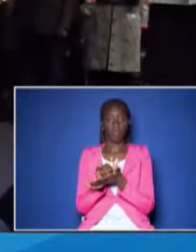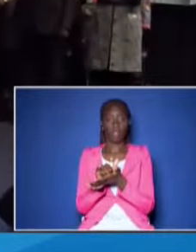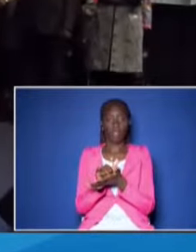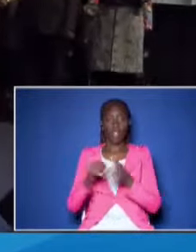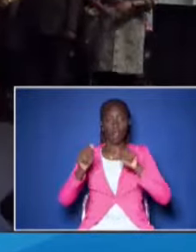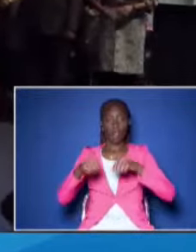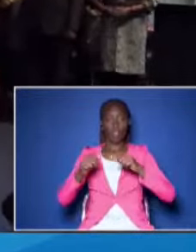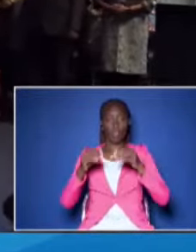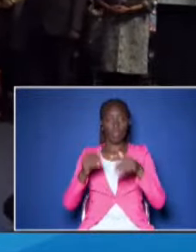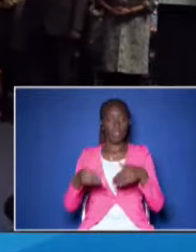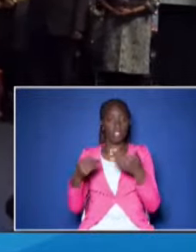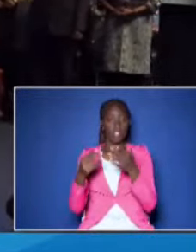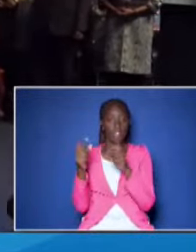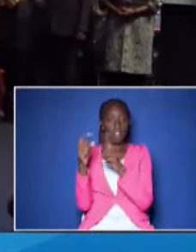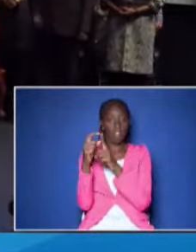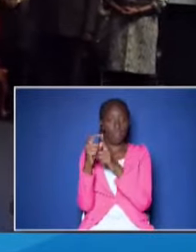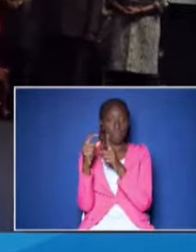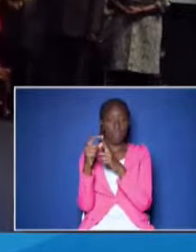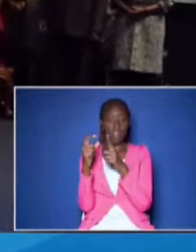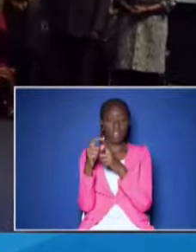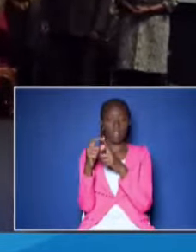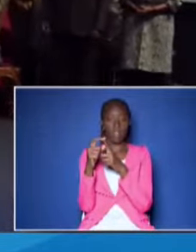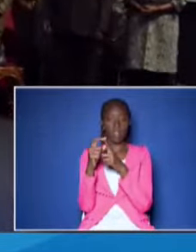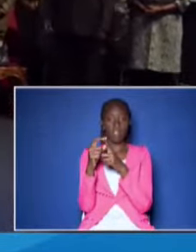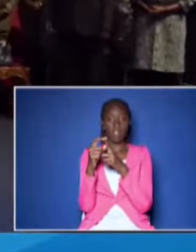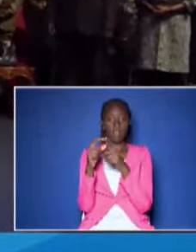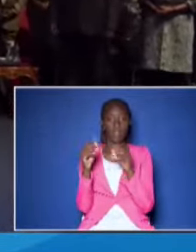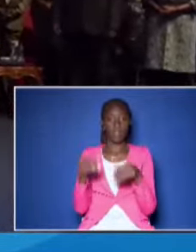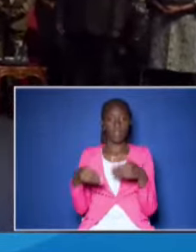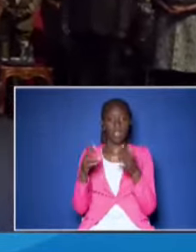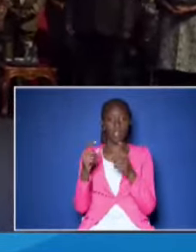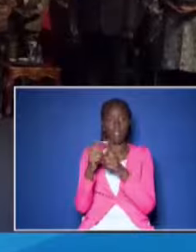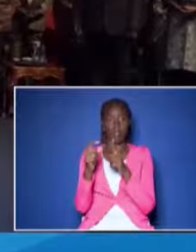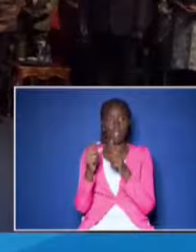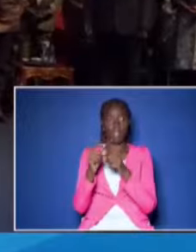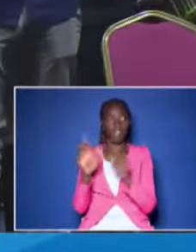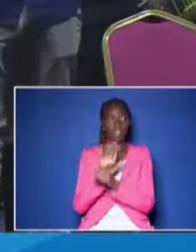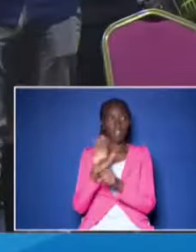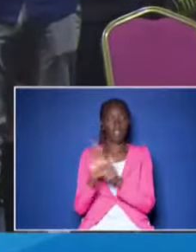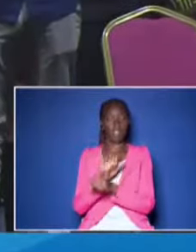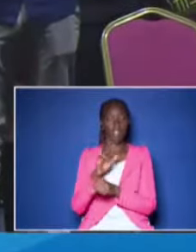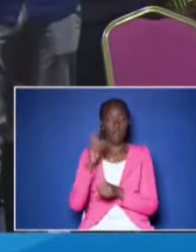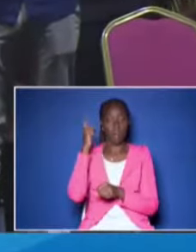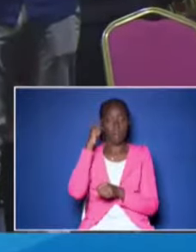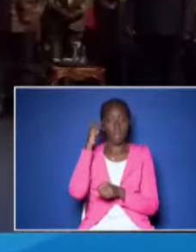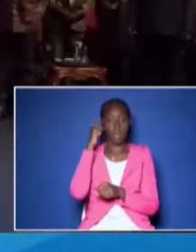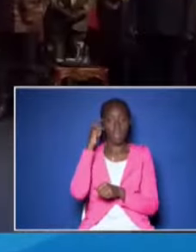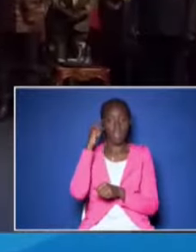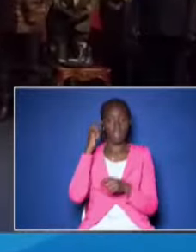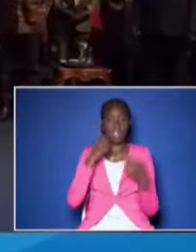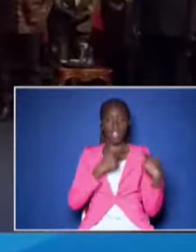I gave you the word let it fill your mind and